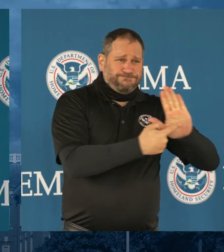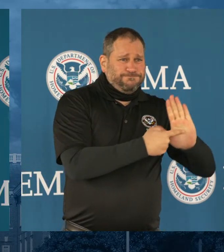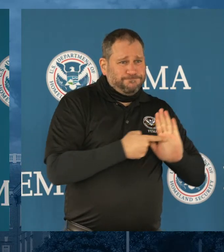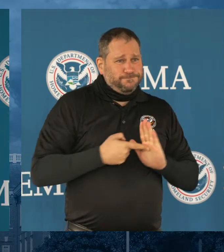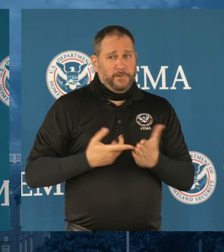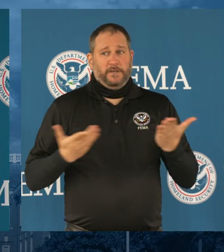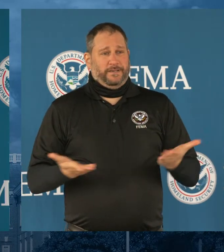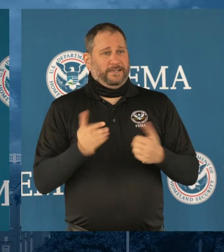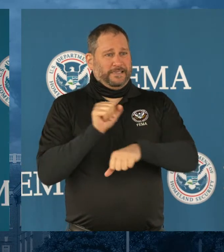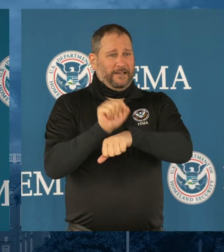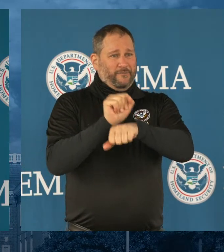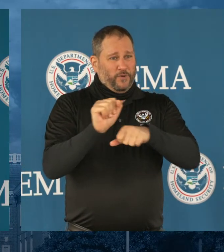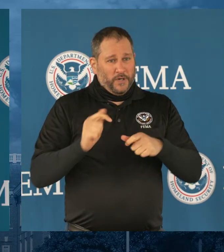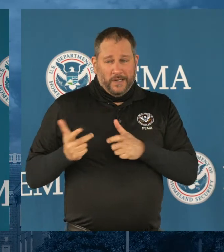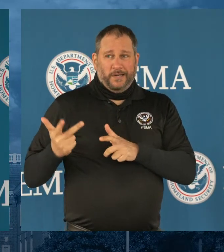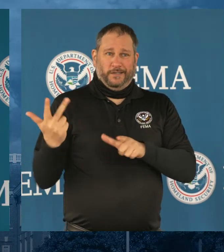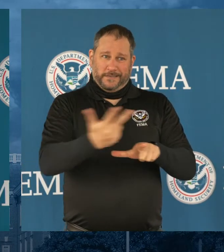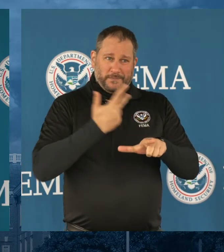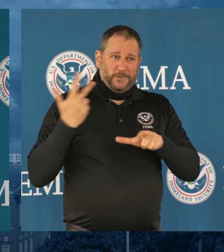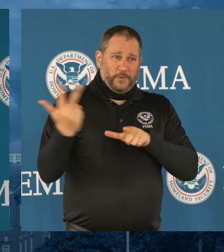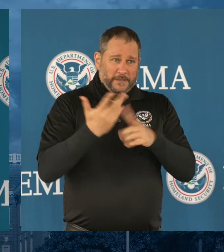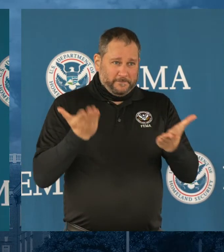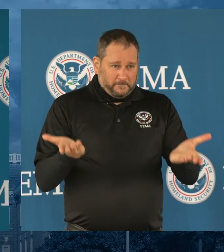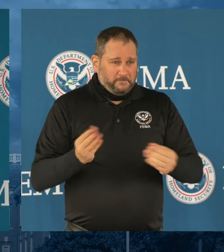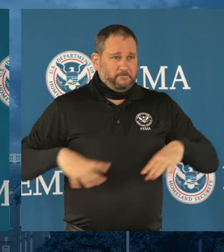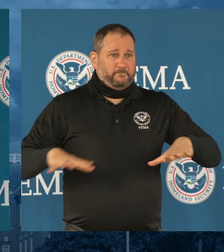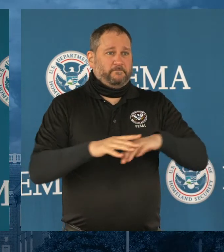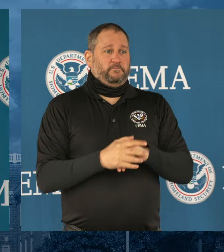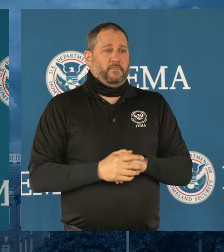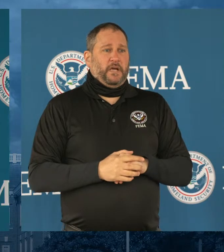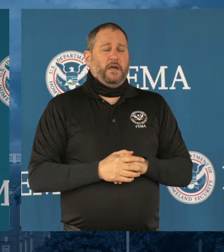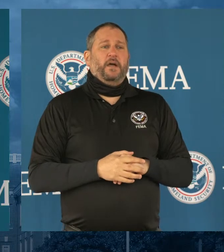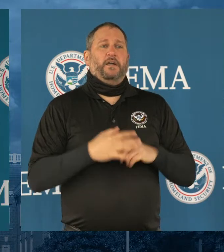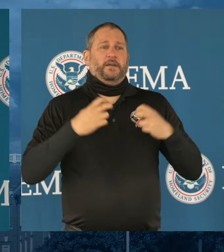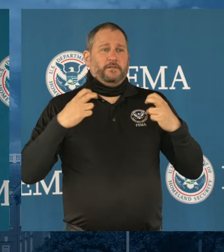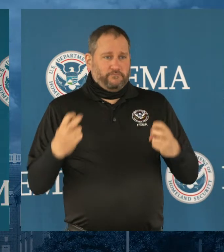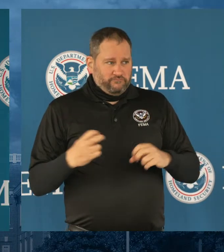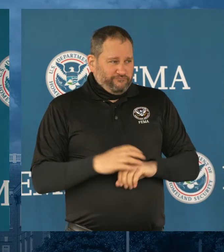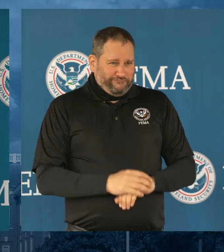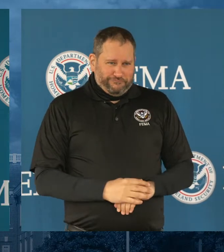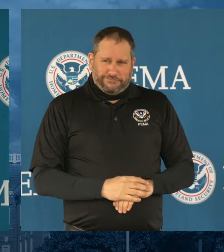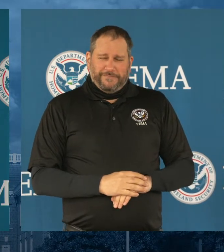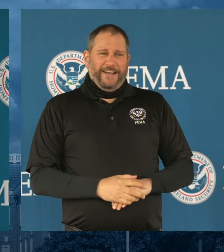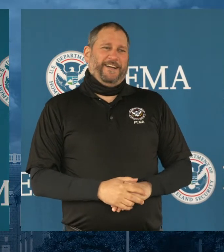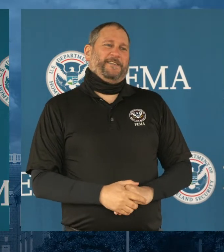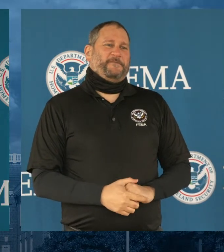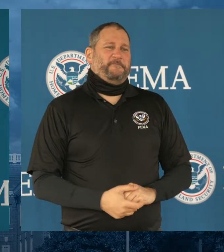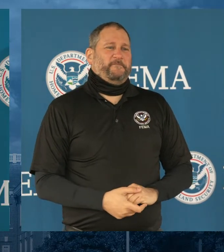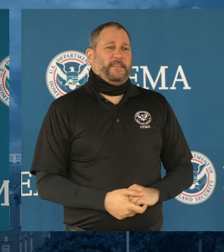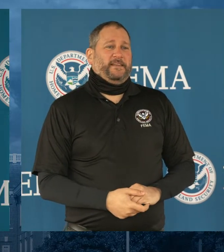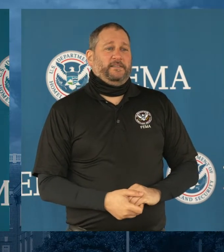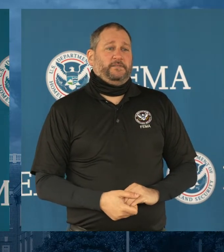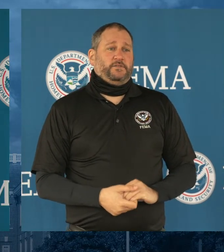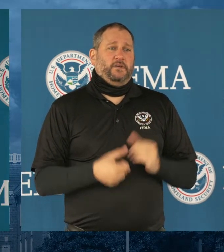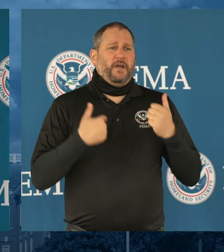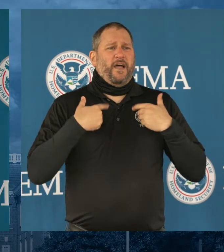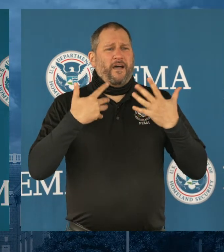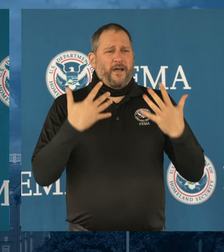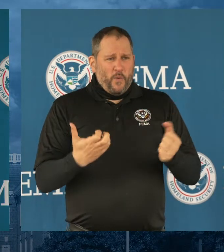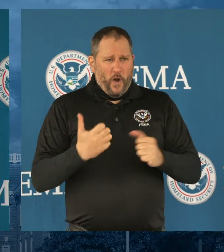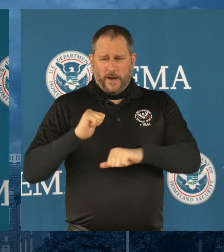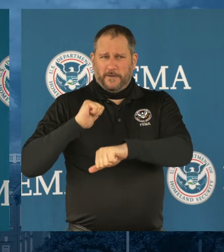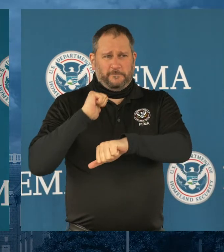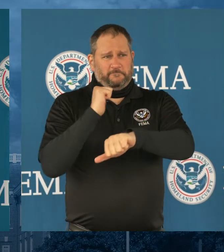at the Speedway, and sit down. But I'd like to pave the way a little bit for